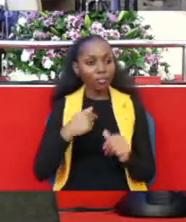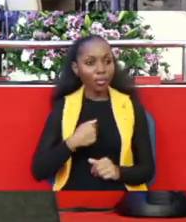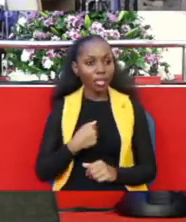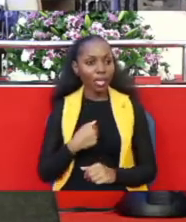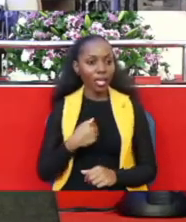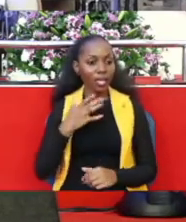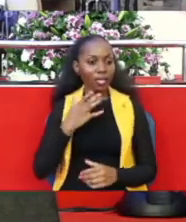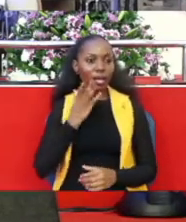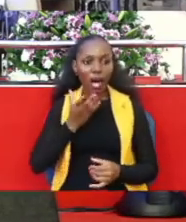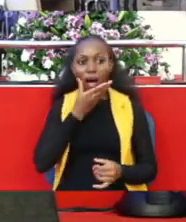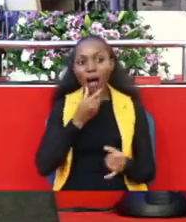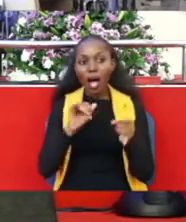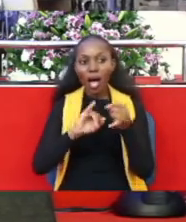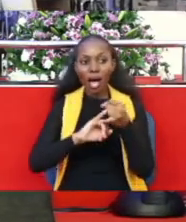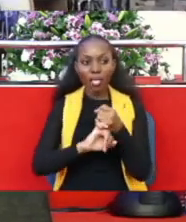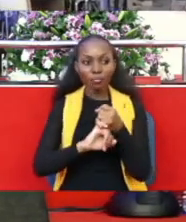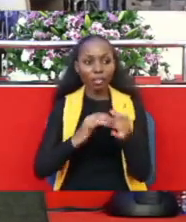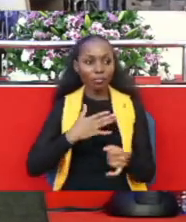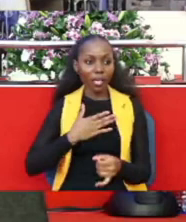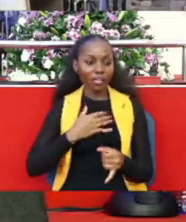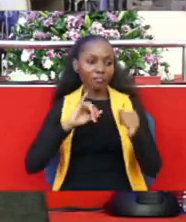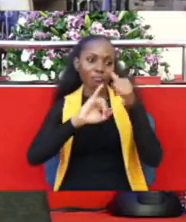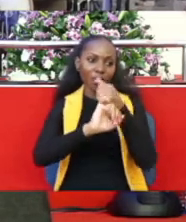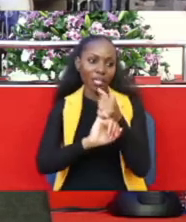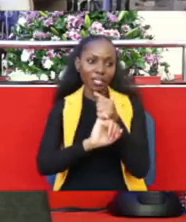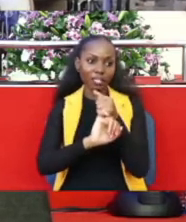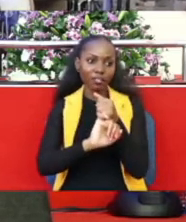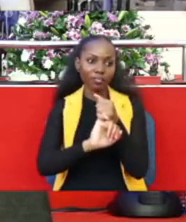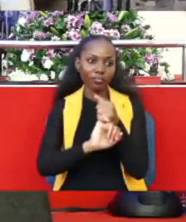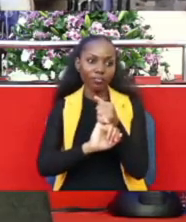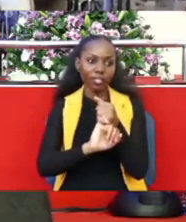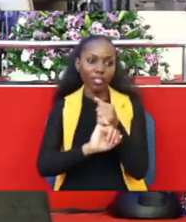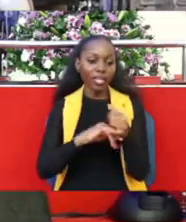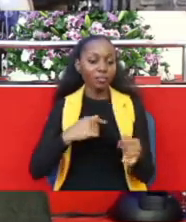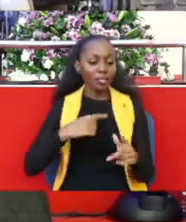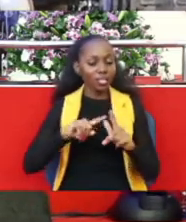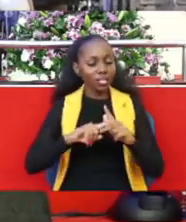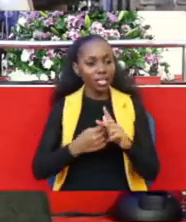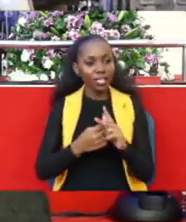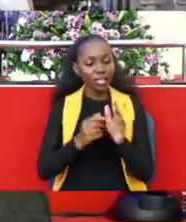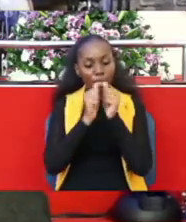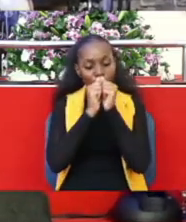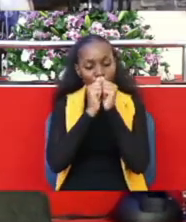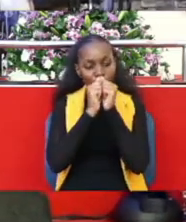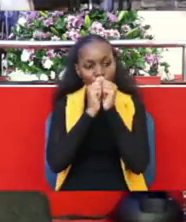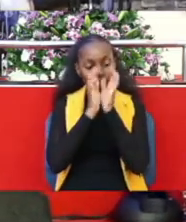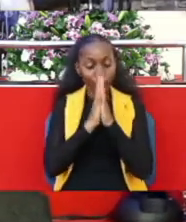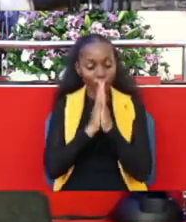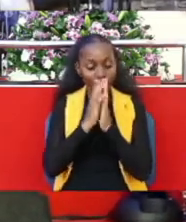And I had to start praying for my siblings because I am the